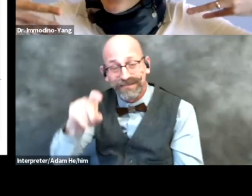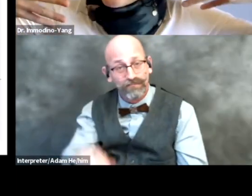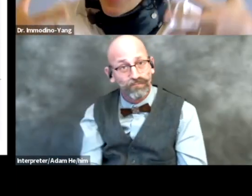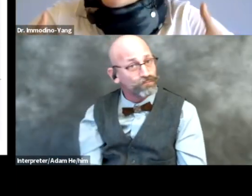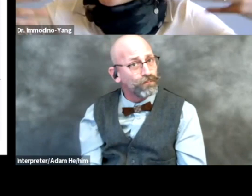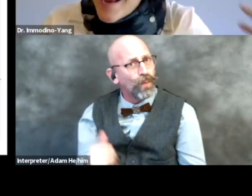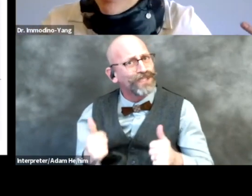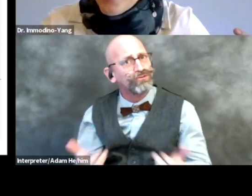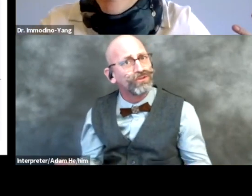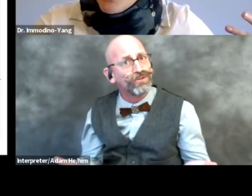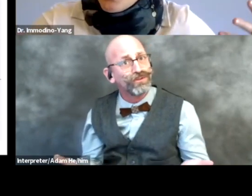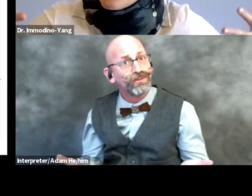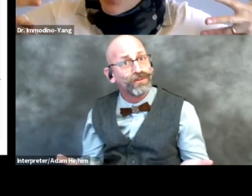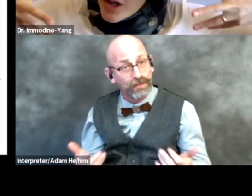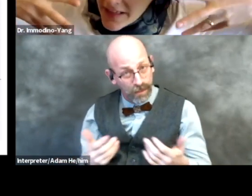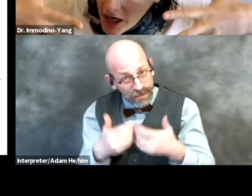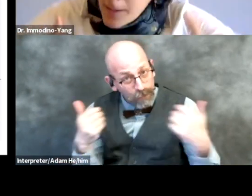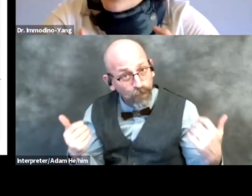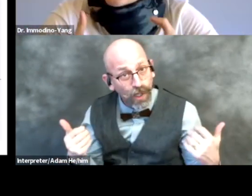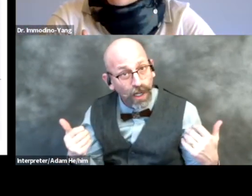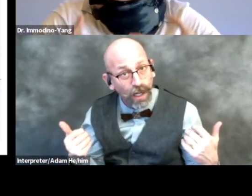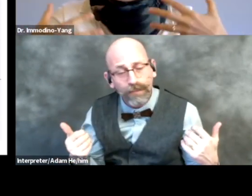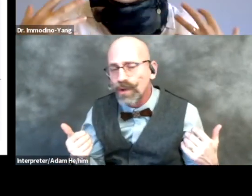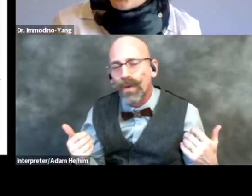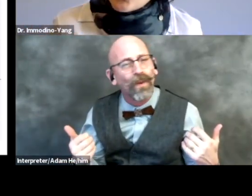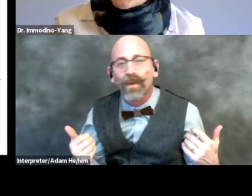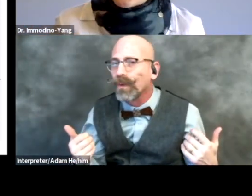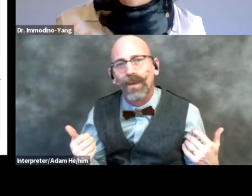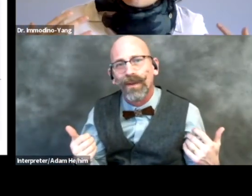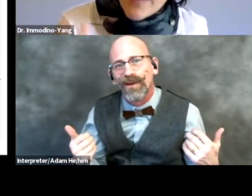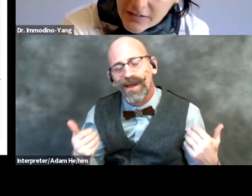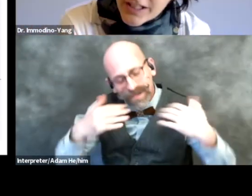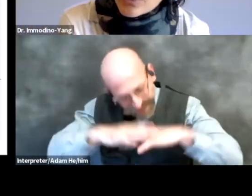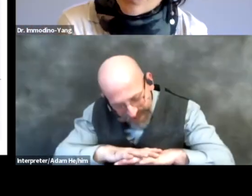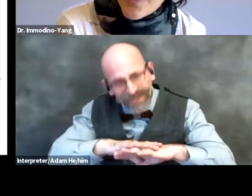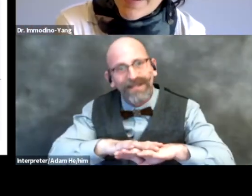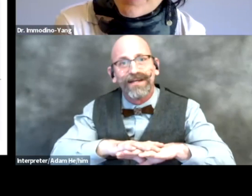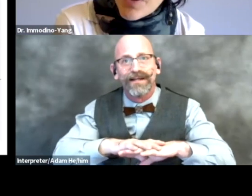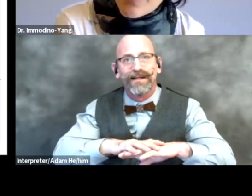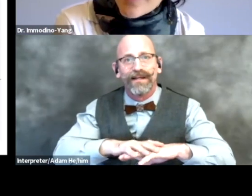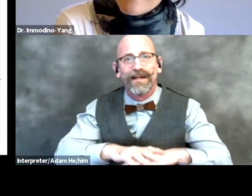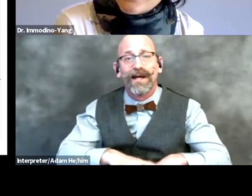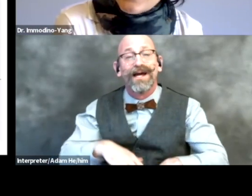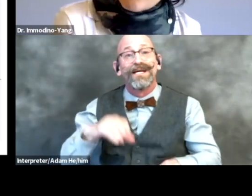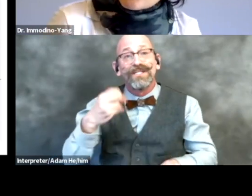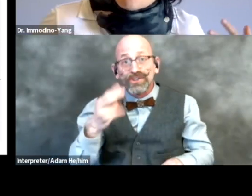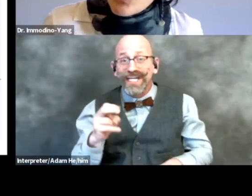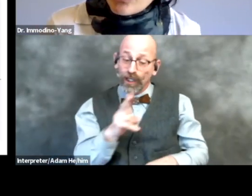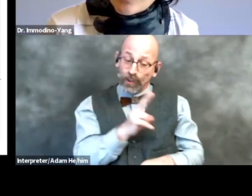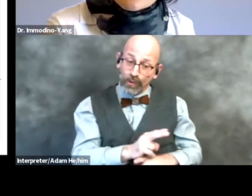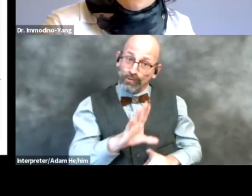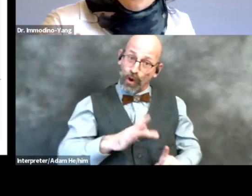things are not separate. They come together. She's using her feelings for her baby brother,